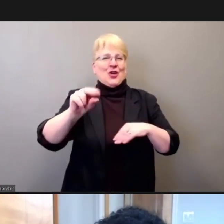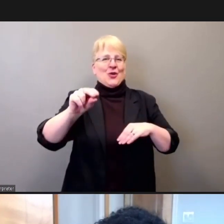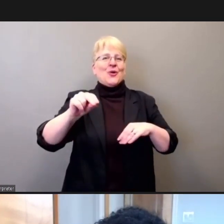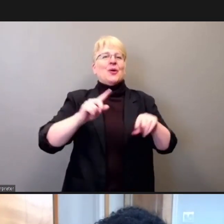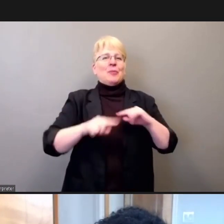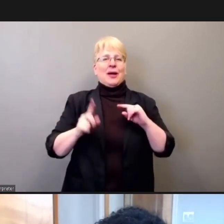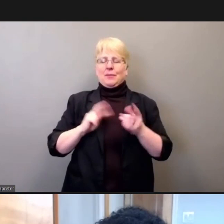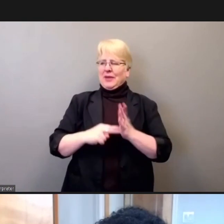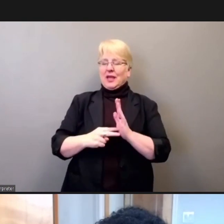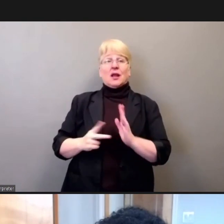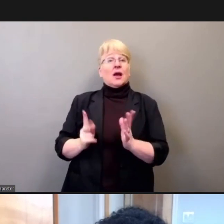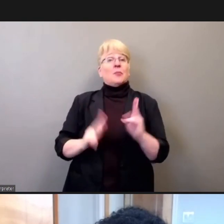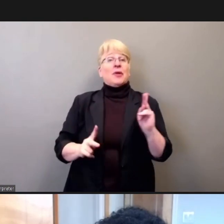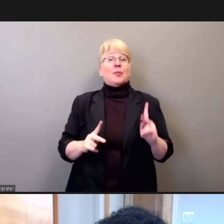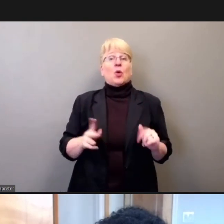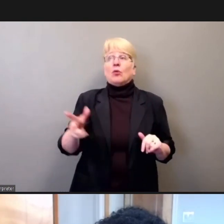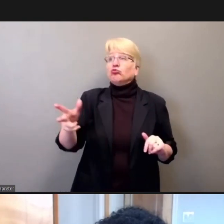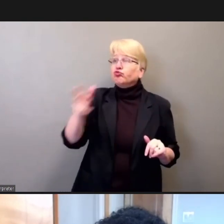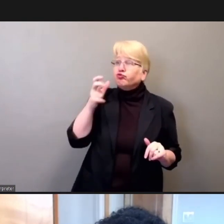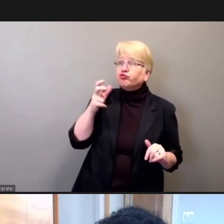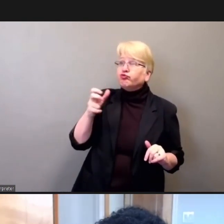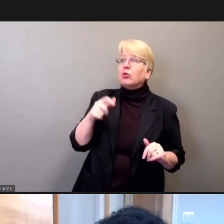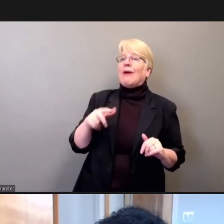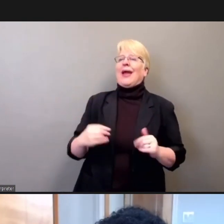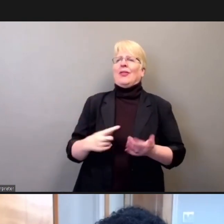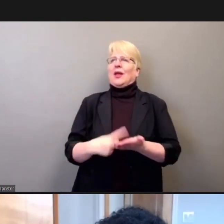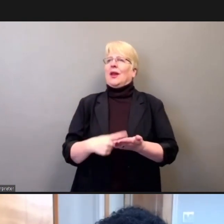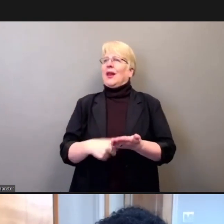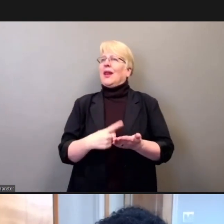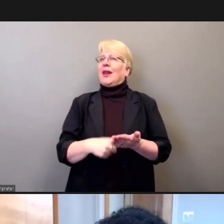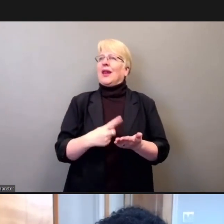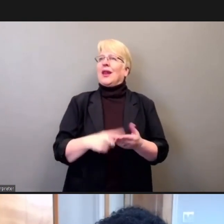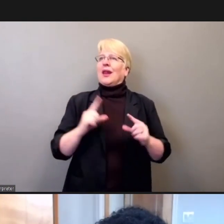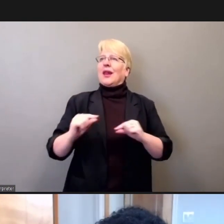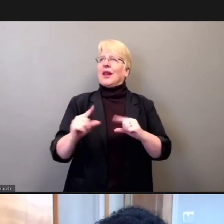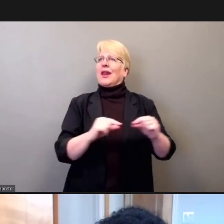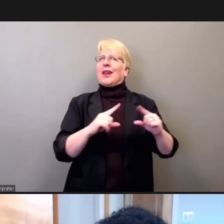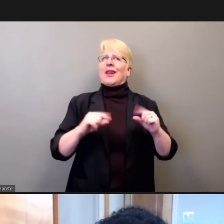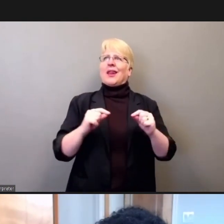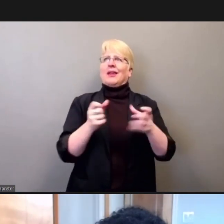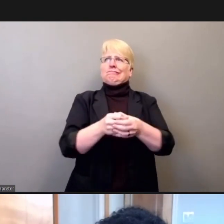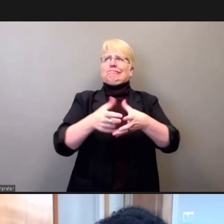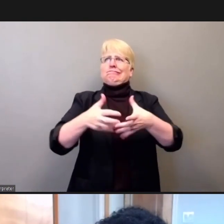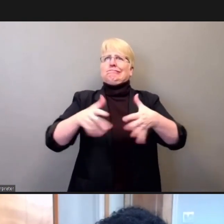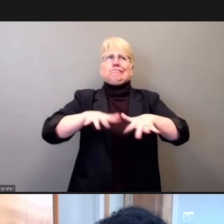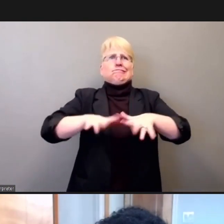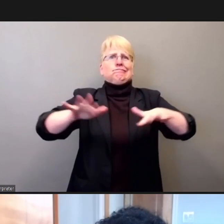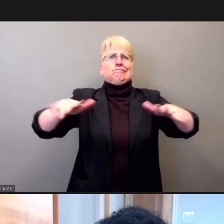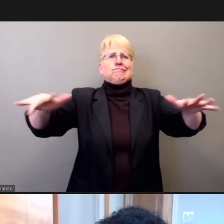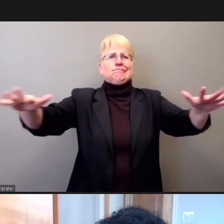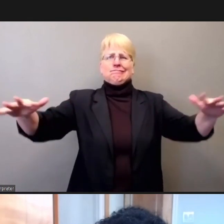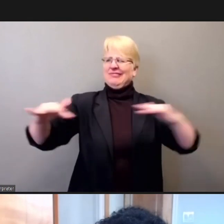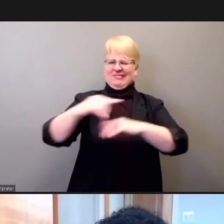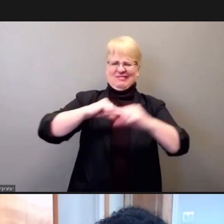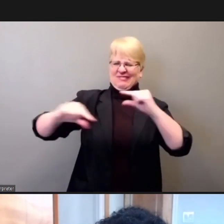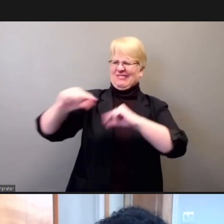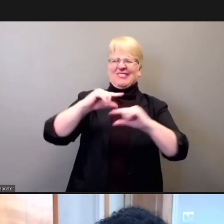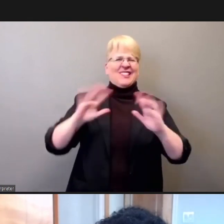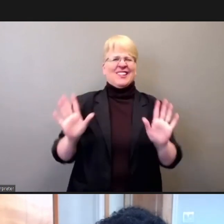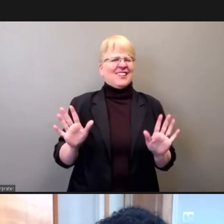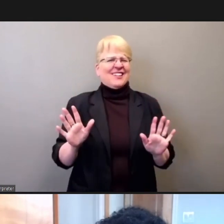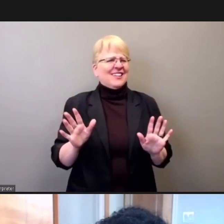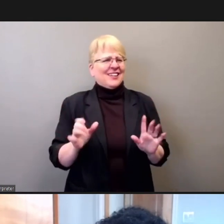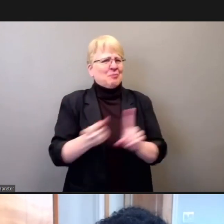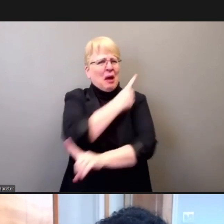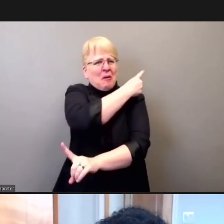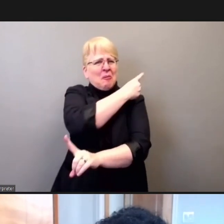like, and certainly watching some of these school board meetings. I don't quite understand how they came to those conclusions. And we